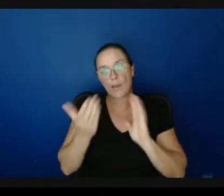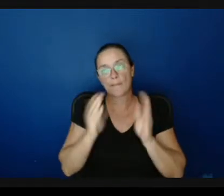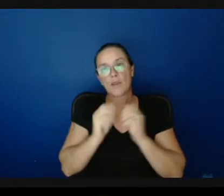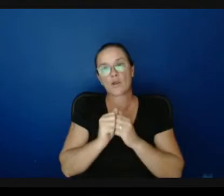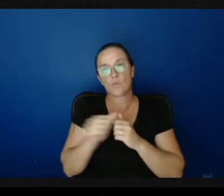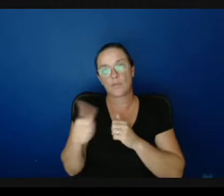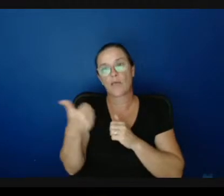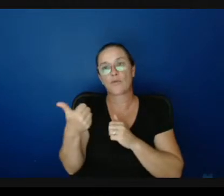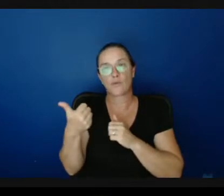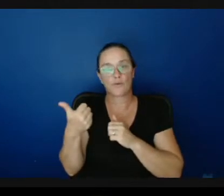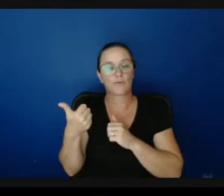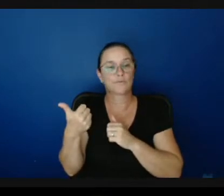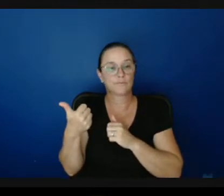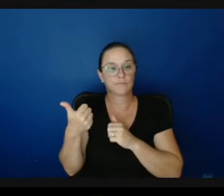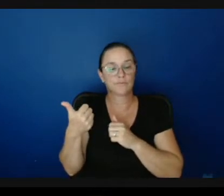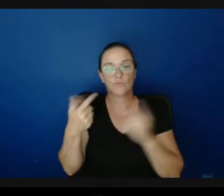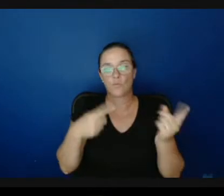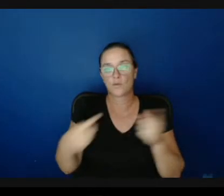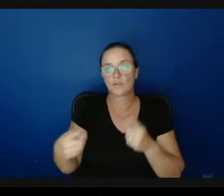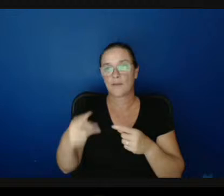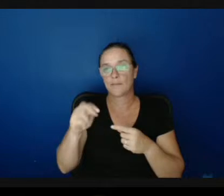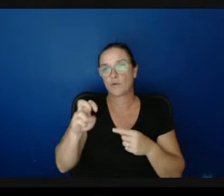to November 2022.